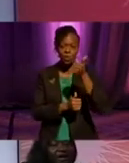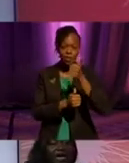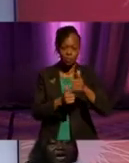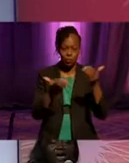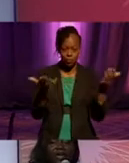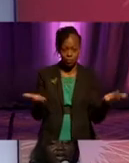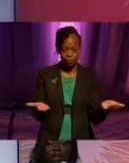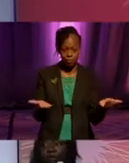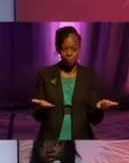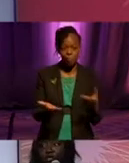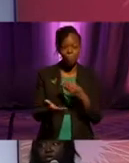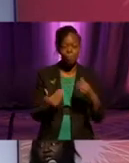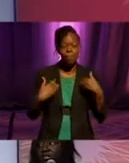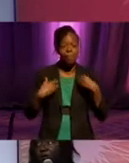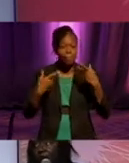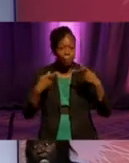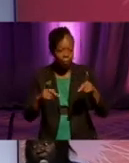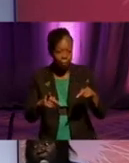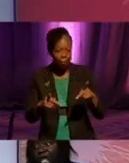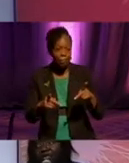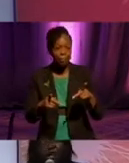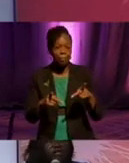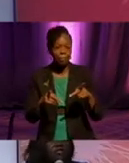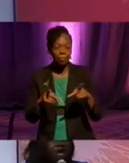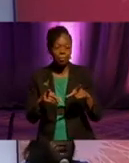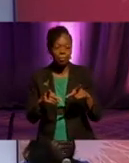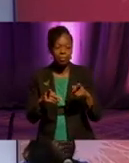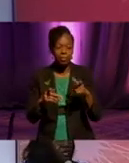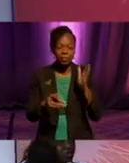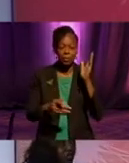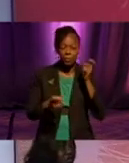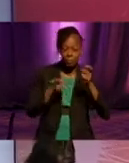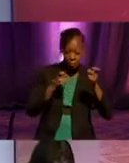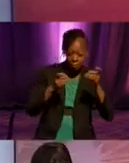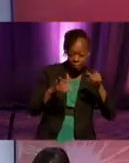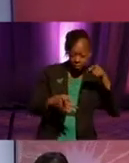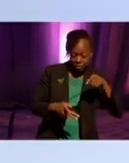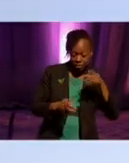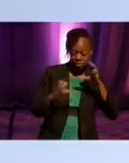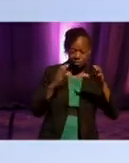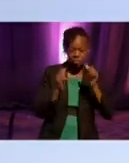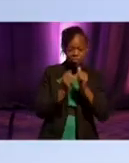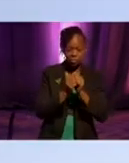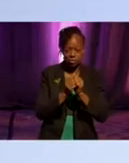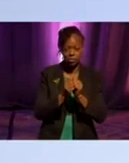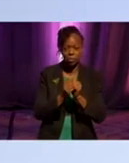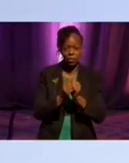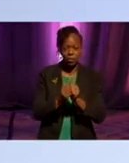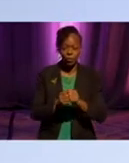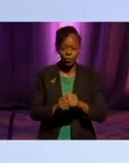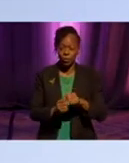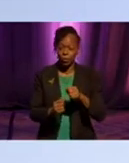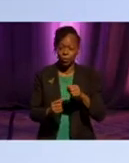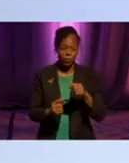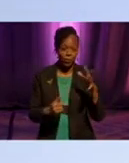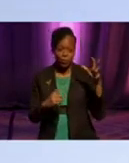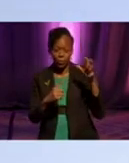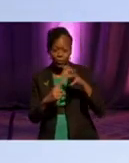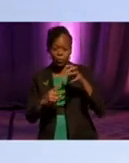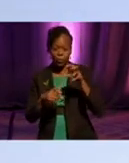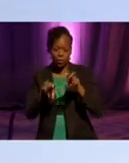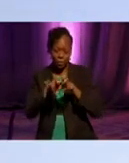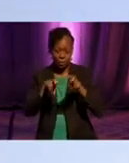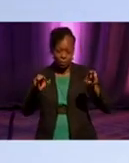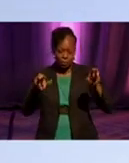here, and have the opportunity to moderate this conversation with such a distinguished panelist.